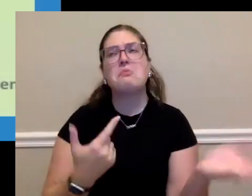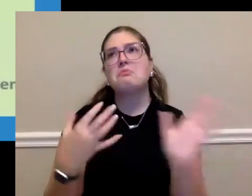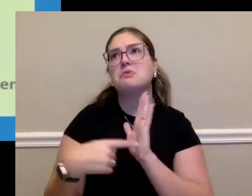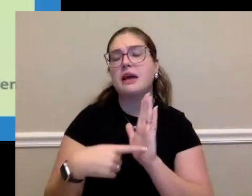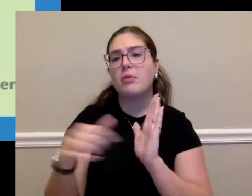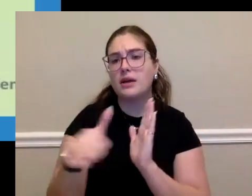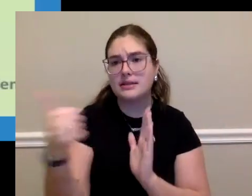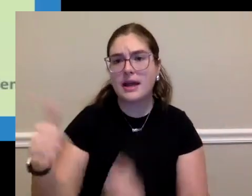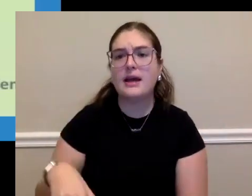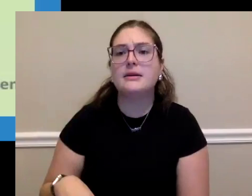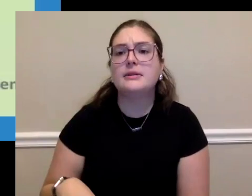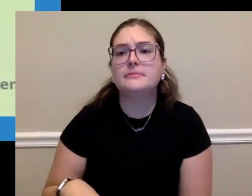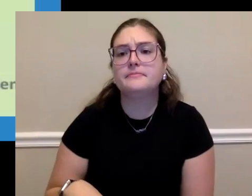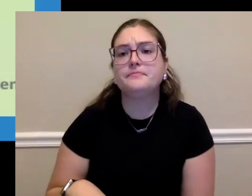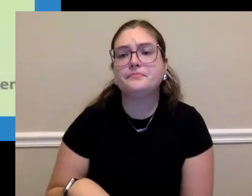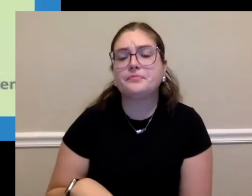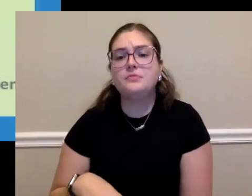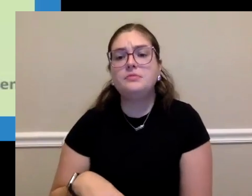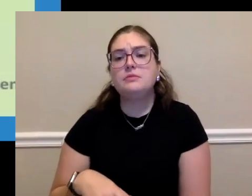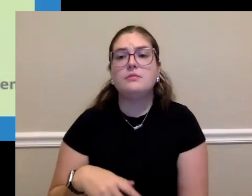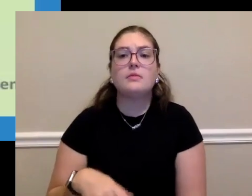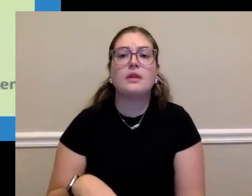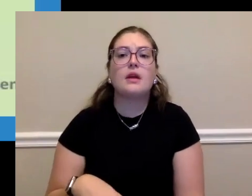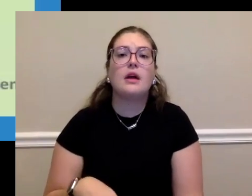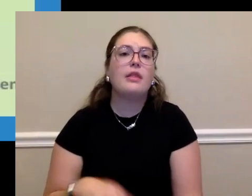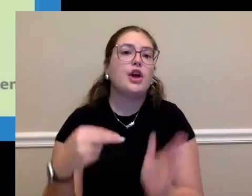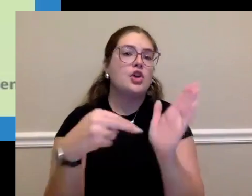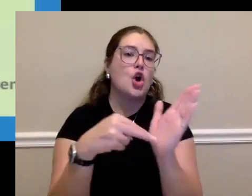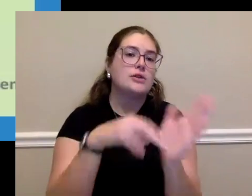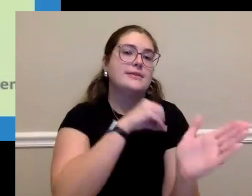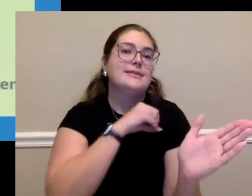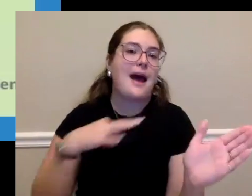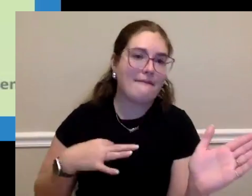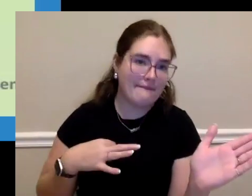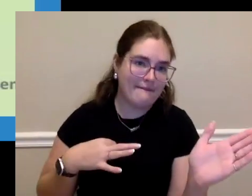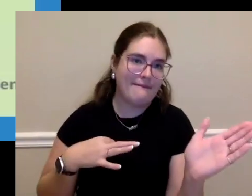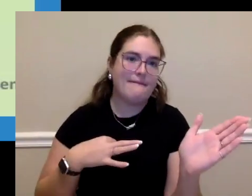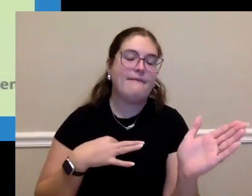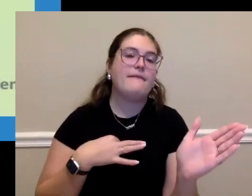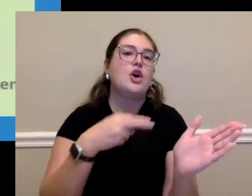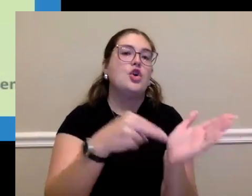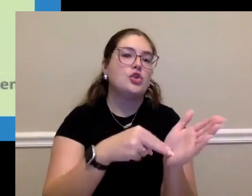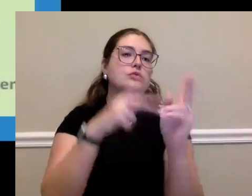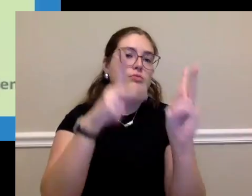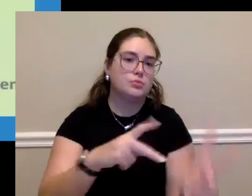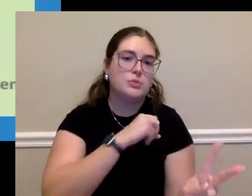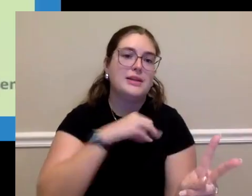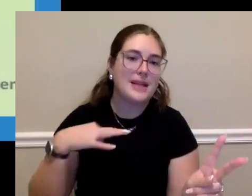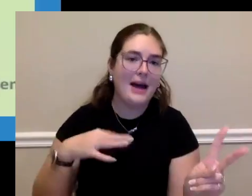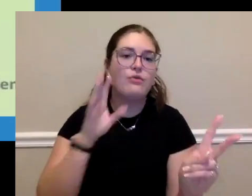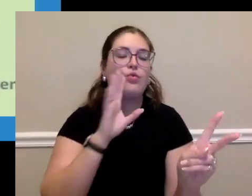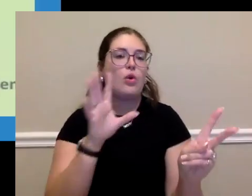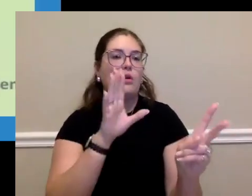el personal de enfermería, right? The nursing staff, to refer to a group